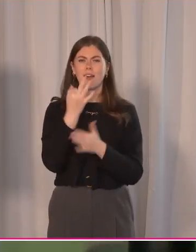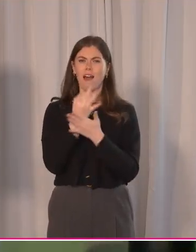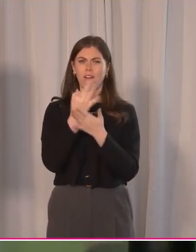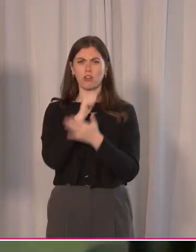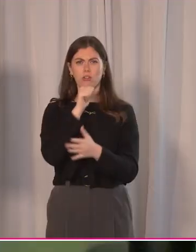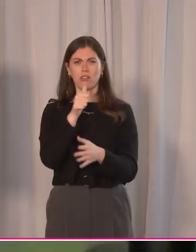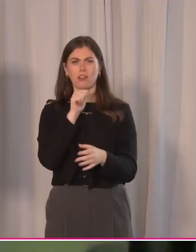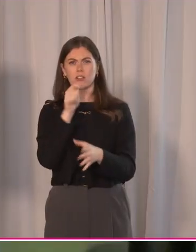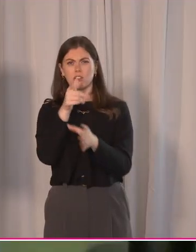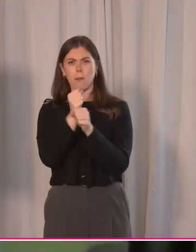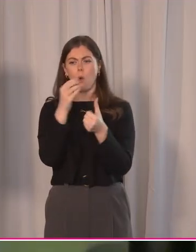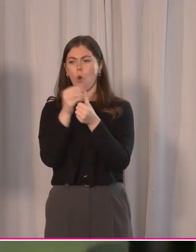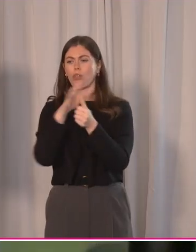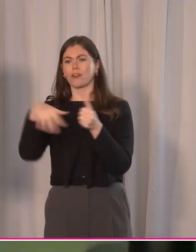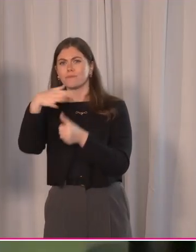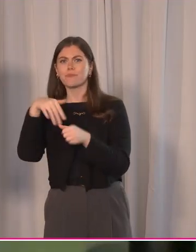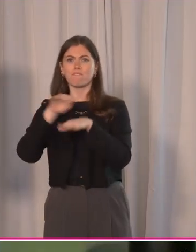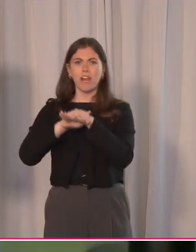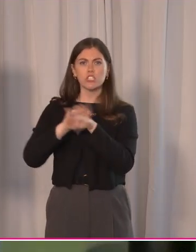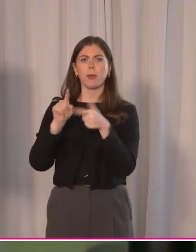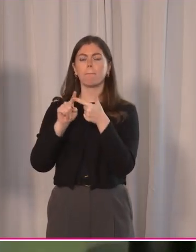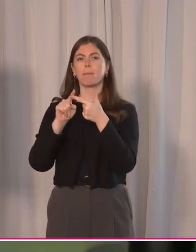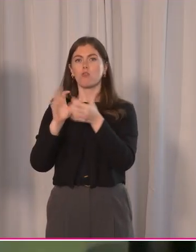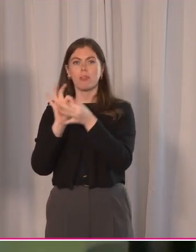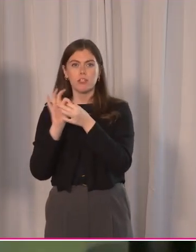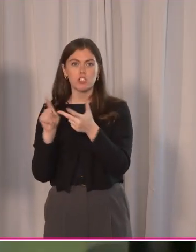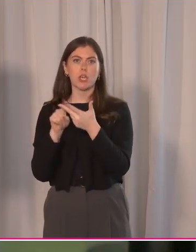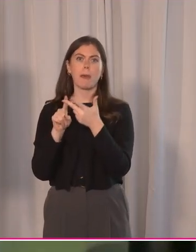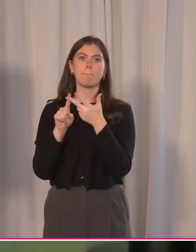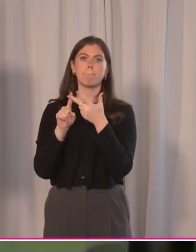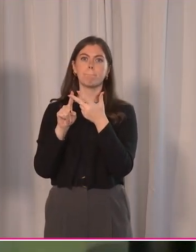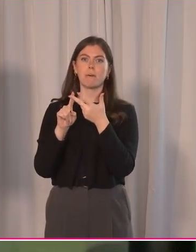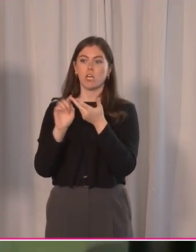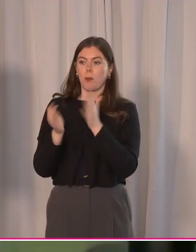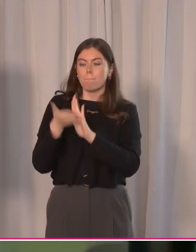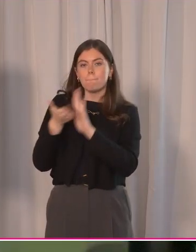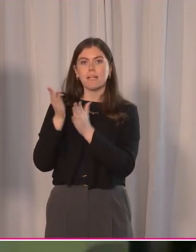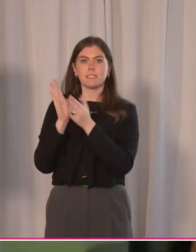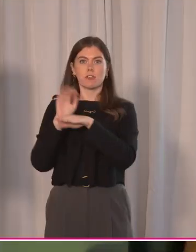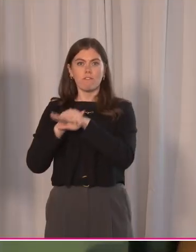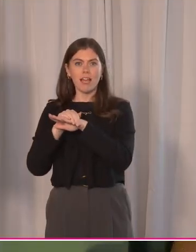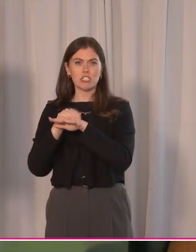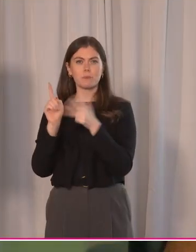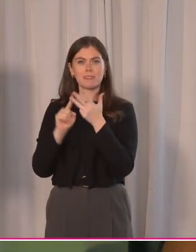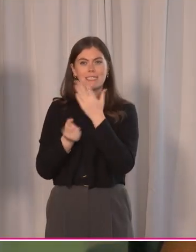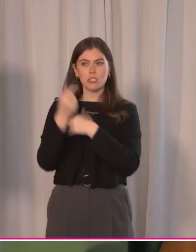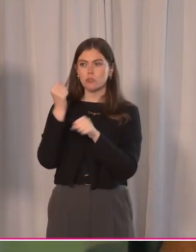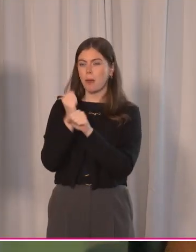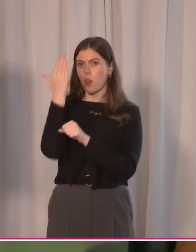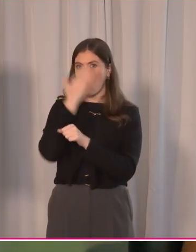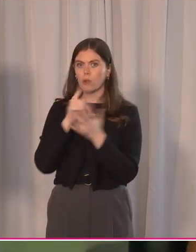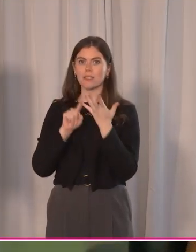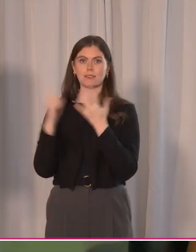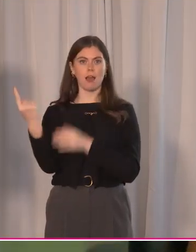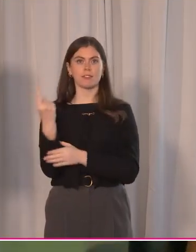end of the continuum. Friendships, relationships, forming friendships, issues of loneliness,